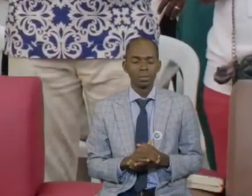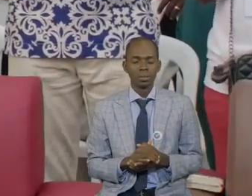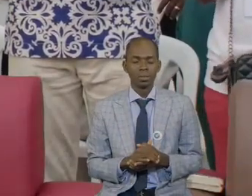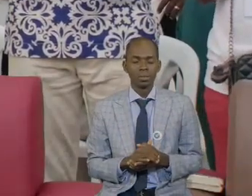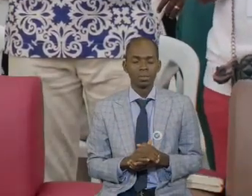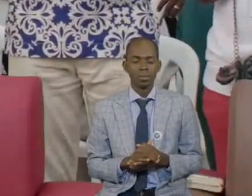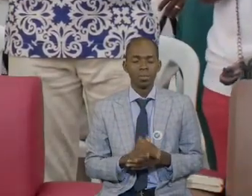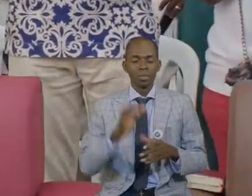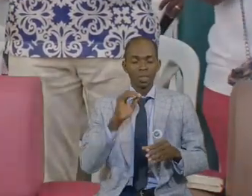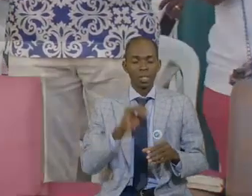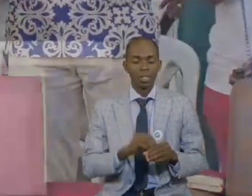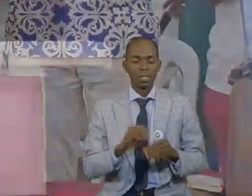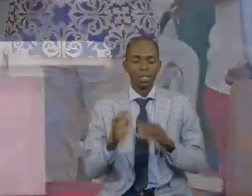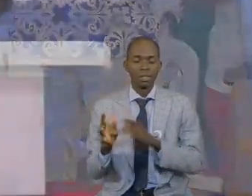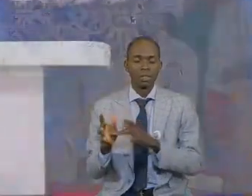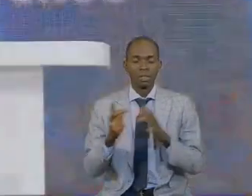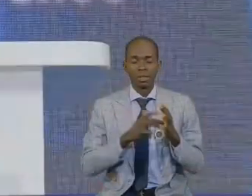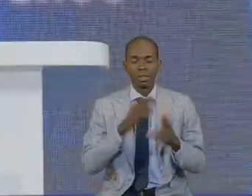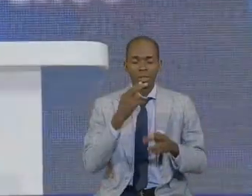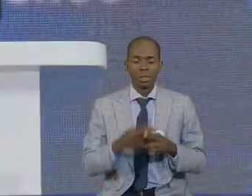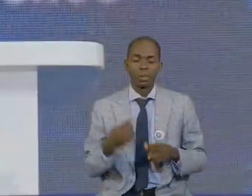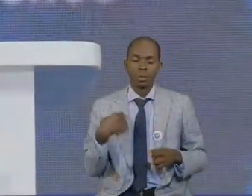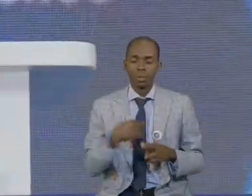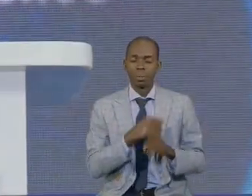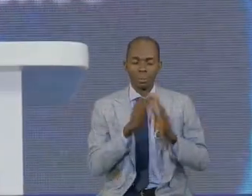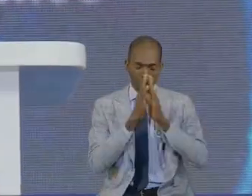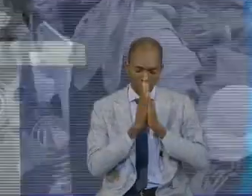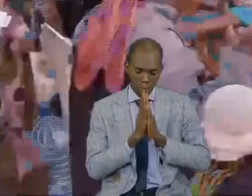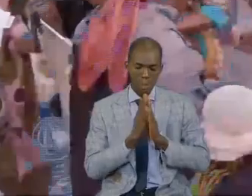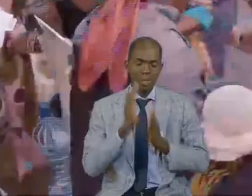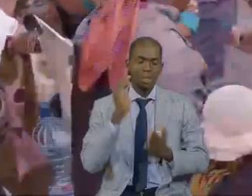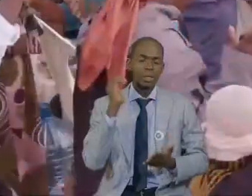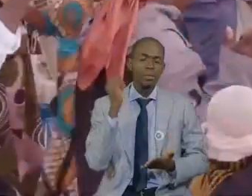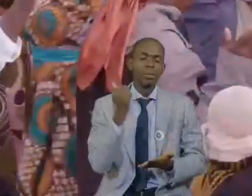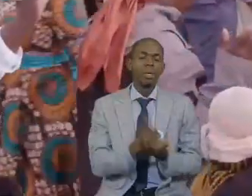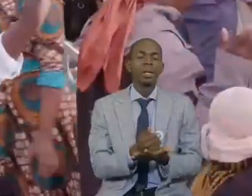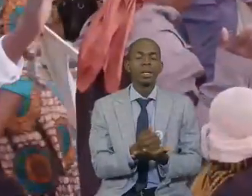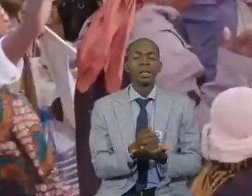In Jesus' name we pray.